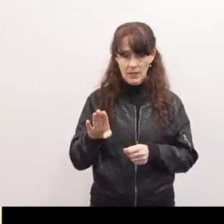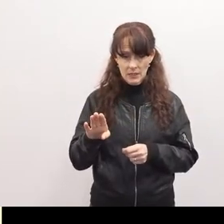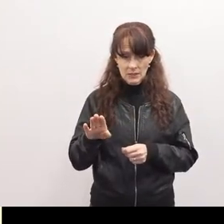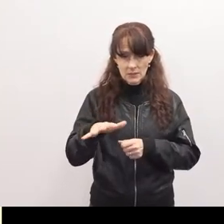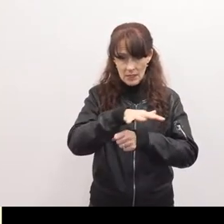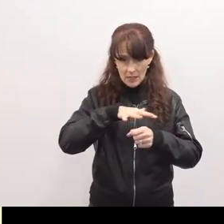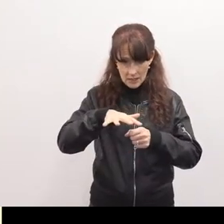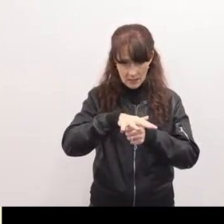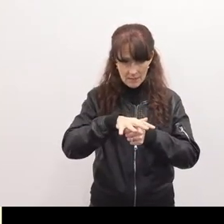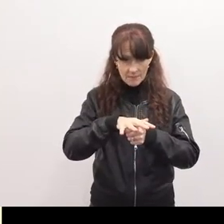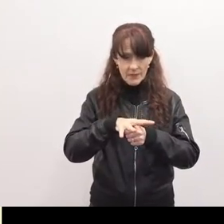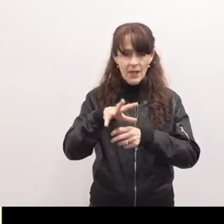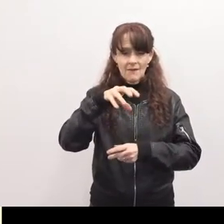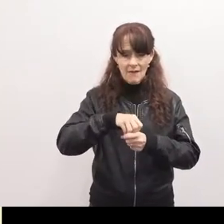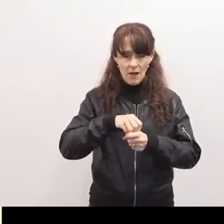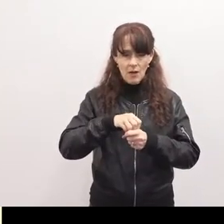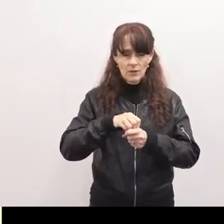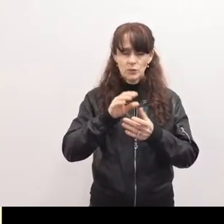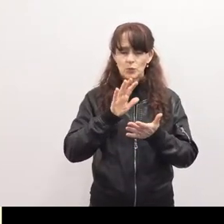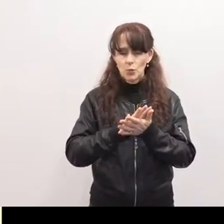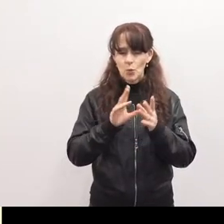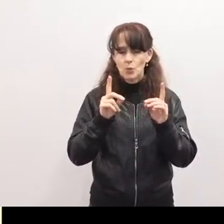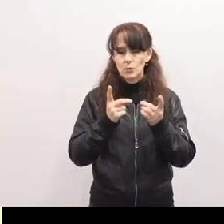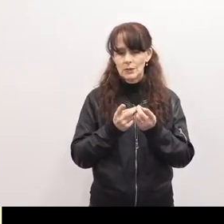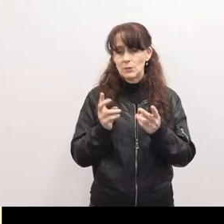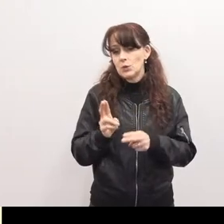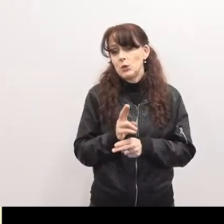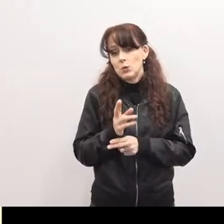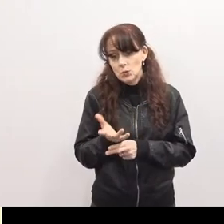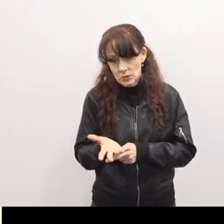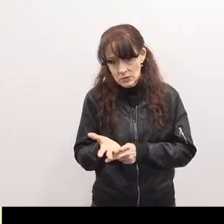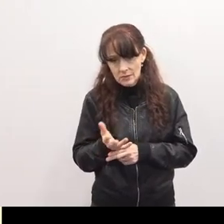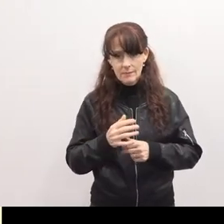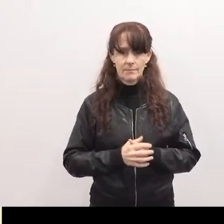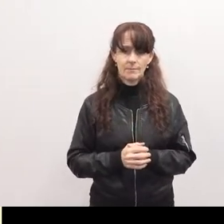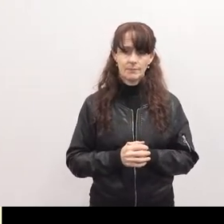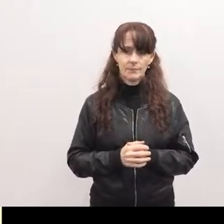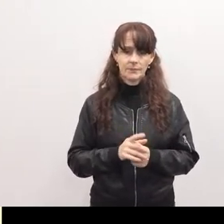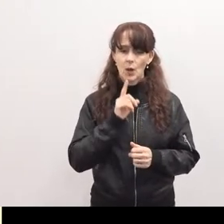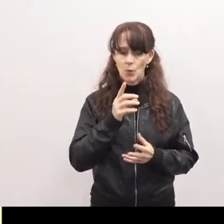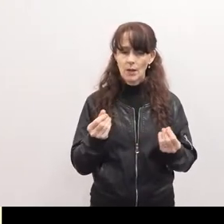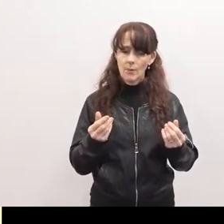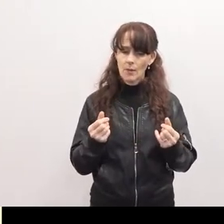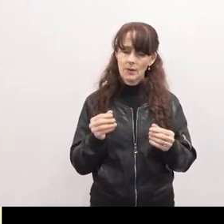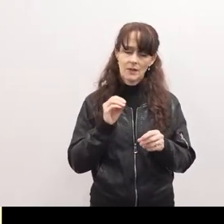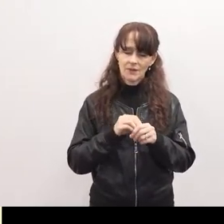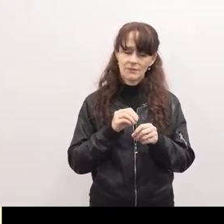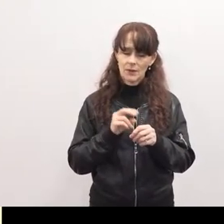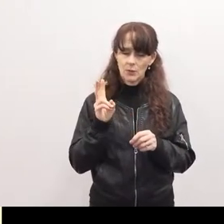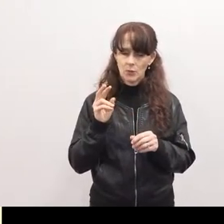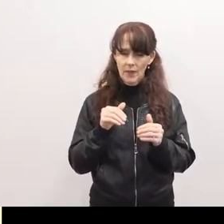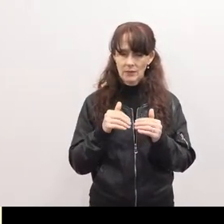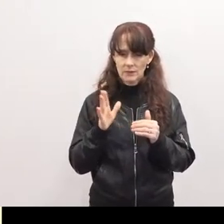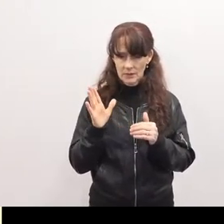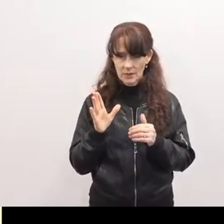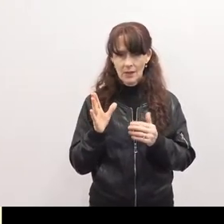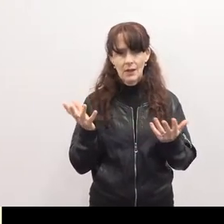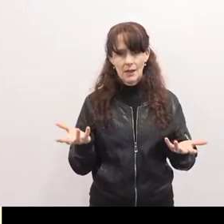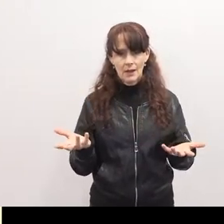jurisdiction and it involves something that schools might use. Okay? Real property investments of $2,000 or more,